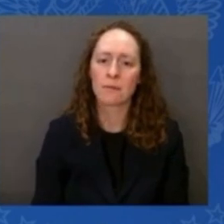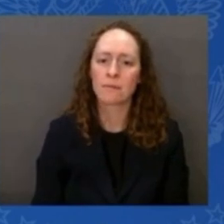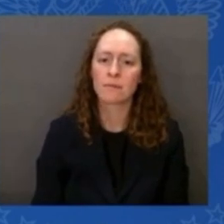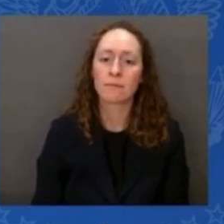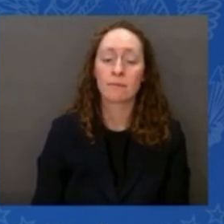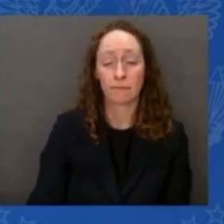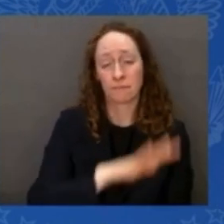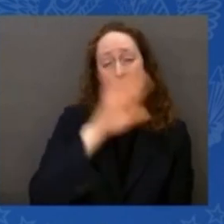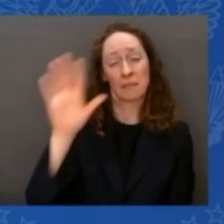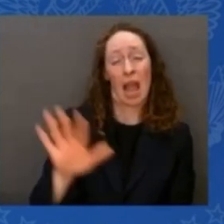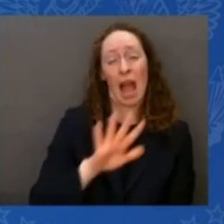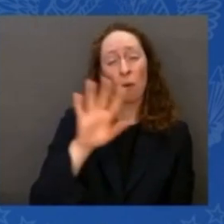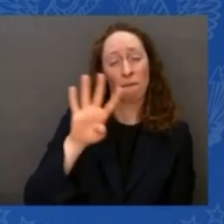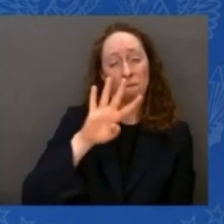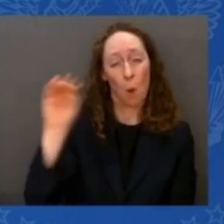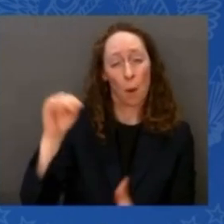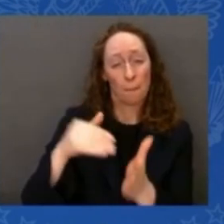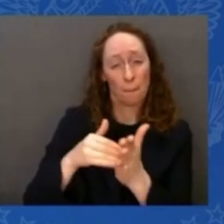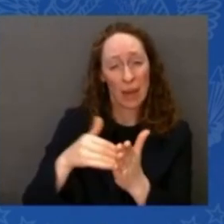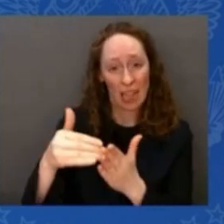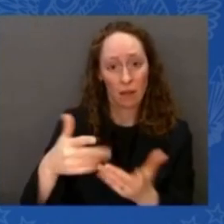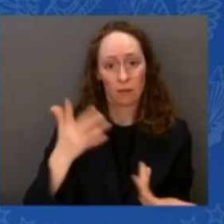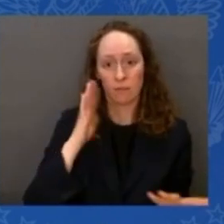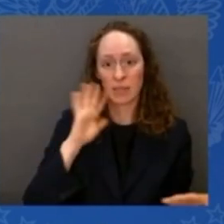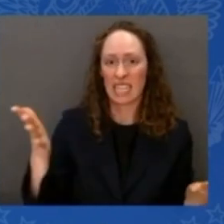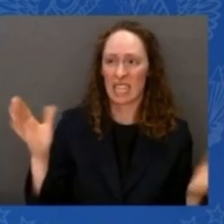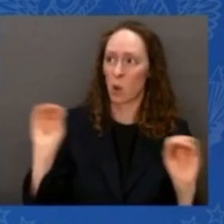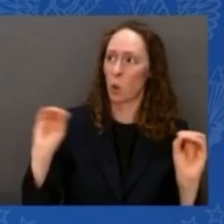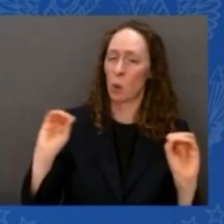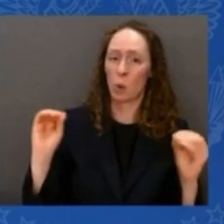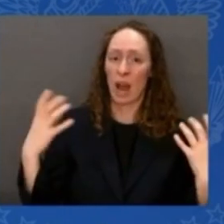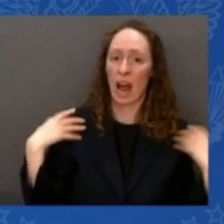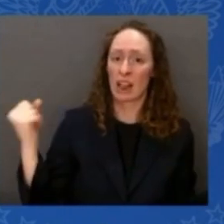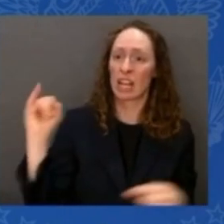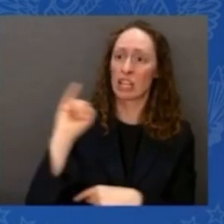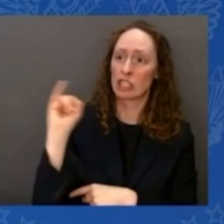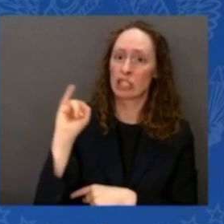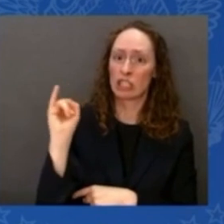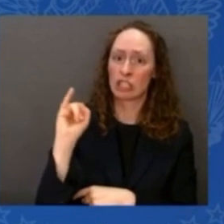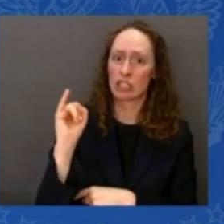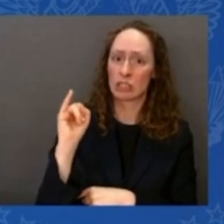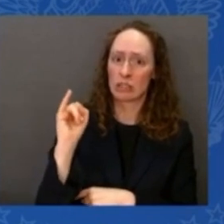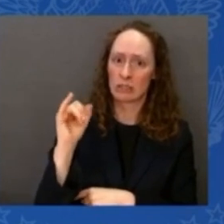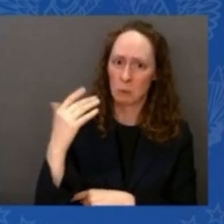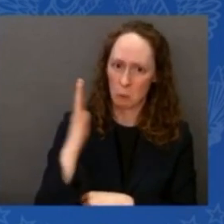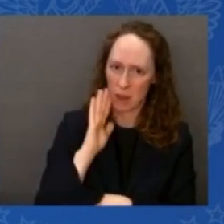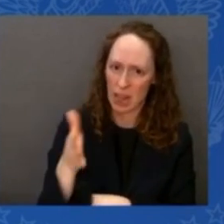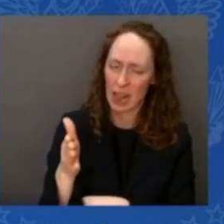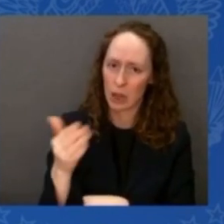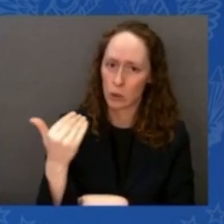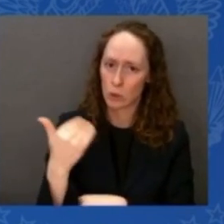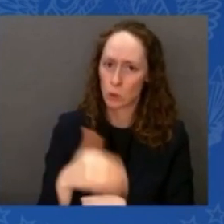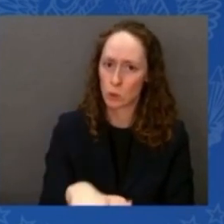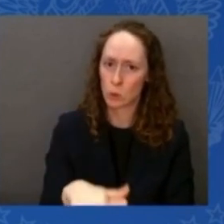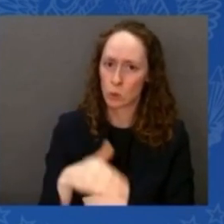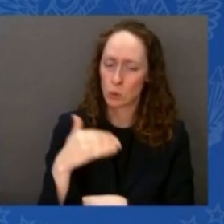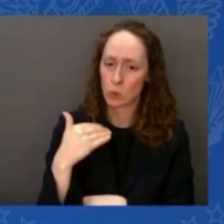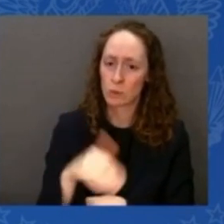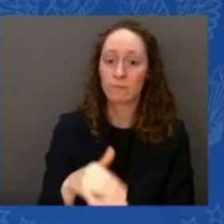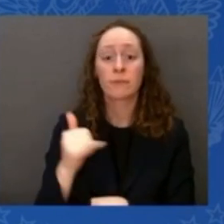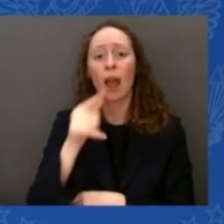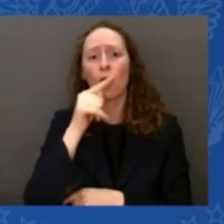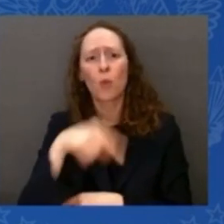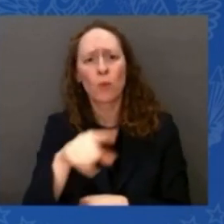completely. That includes millions of low-income Americans who currently get their health insurance through Medicaid, which the Affordable Care